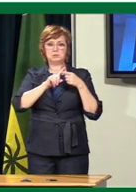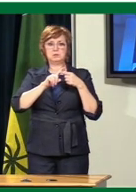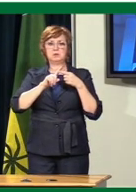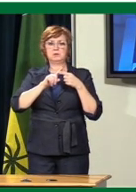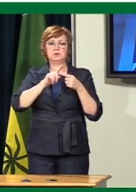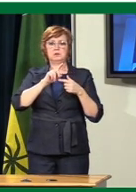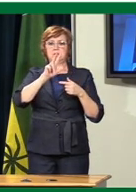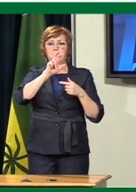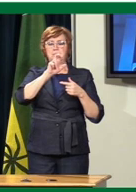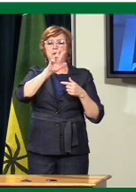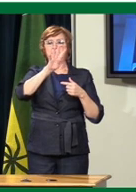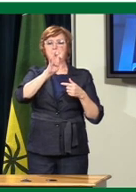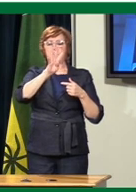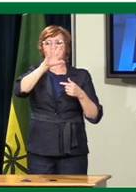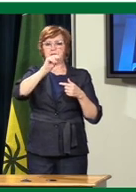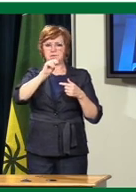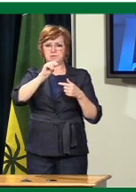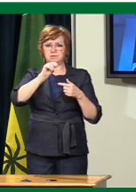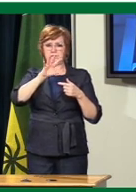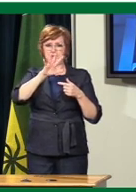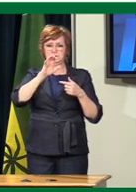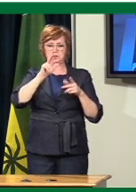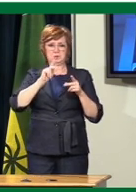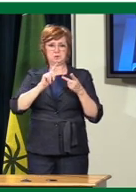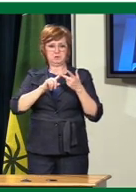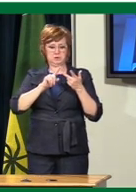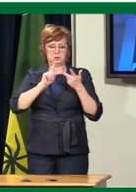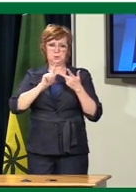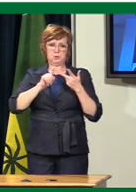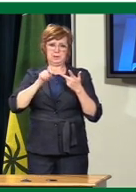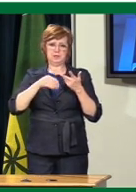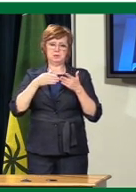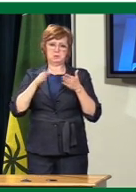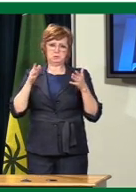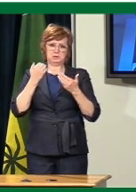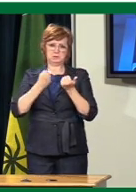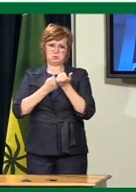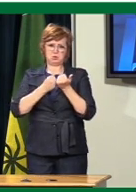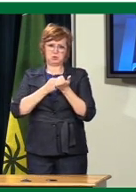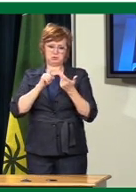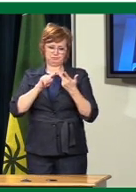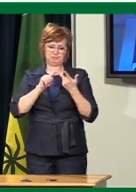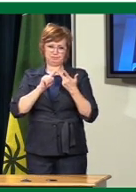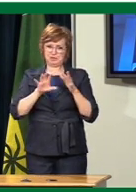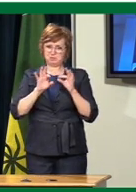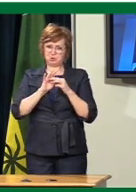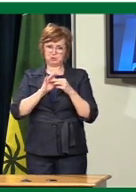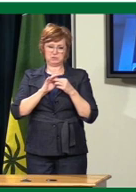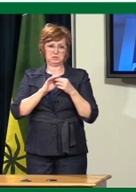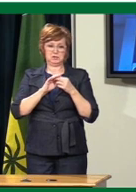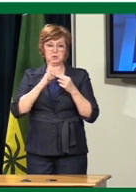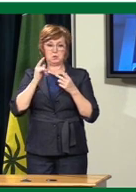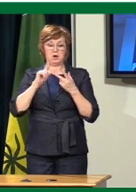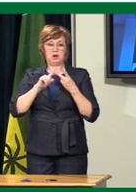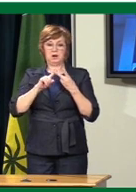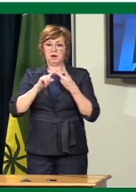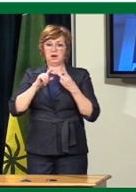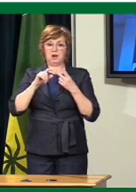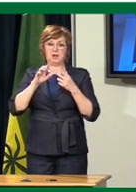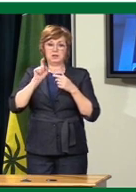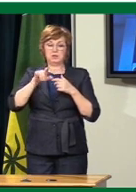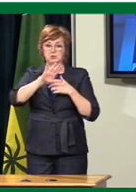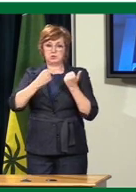300, 400, 500 cases a day, and it will be for naught, because if we don't have people who are moving the virus around the province stopping